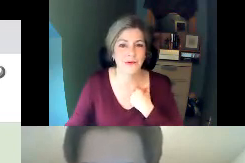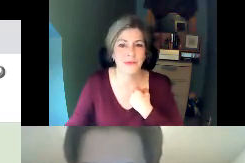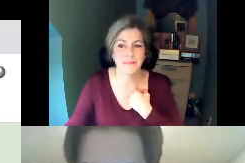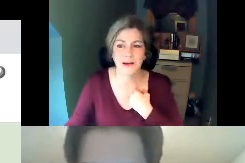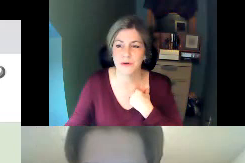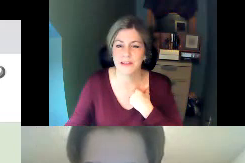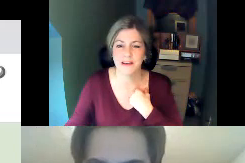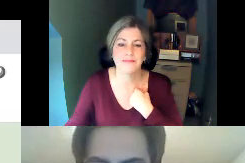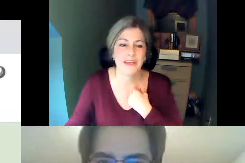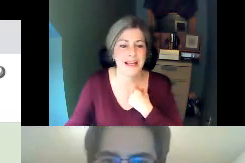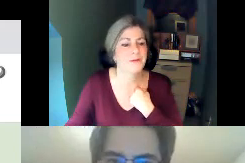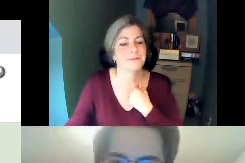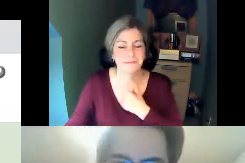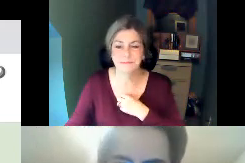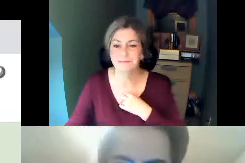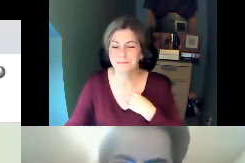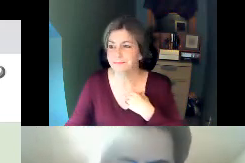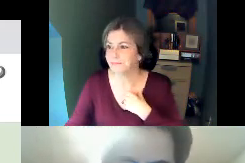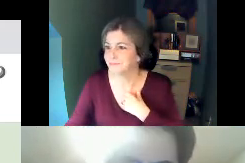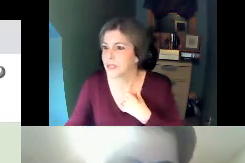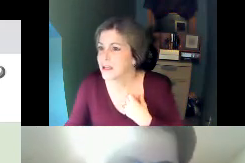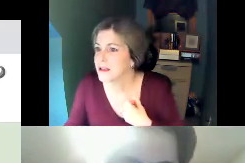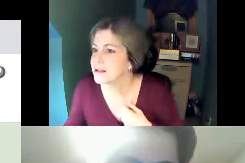the follow-up email with the video.